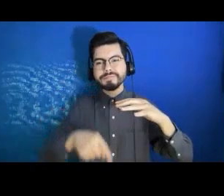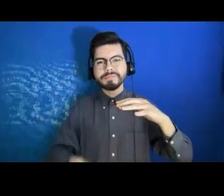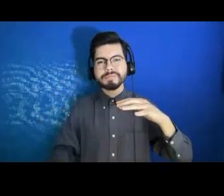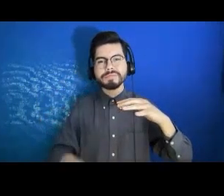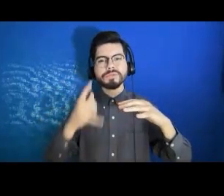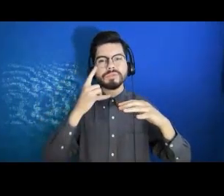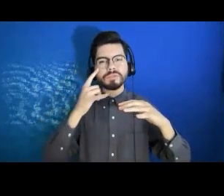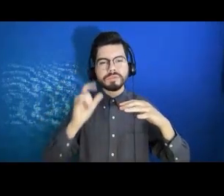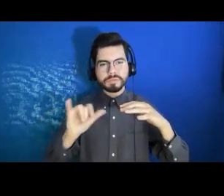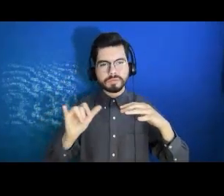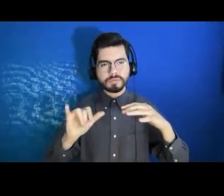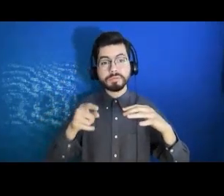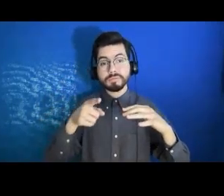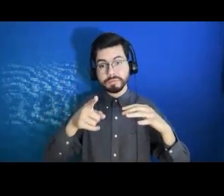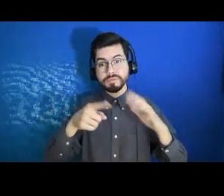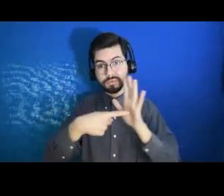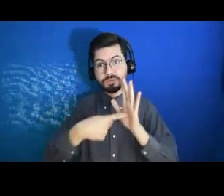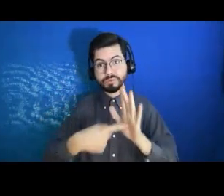this.